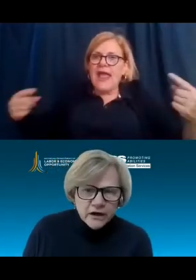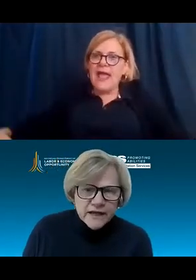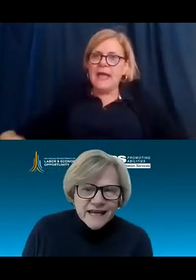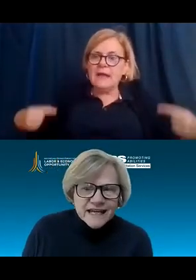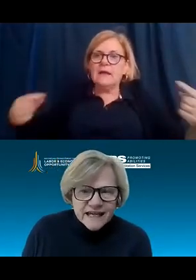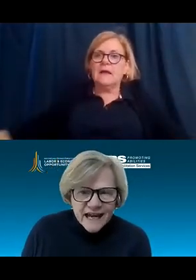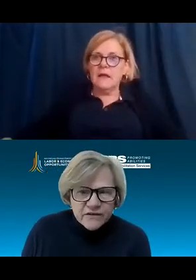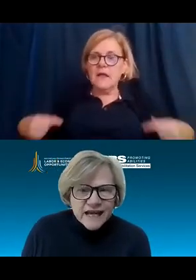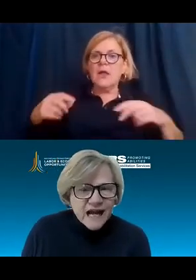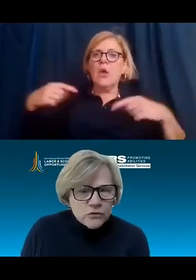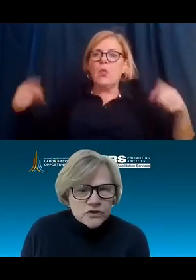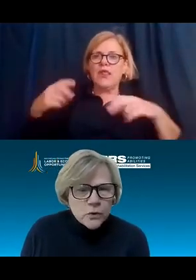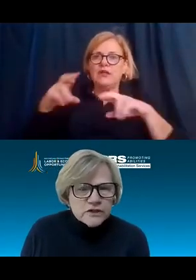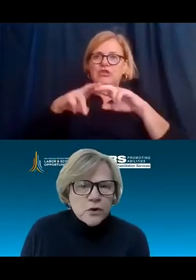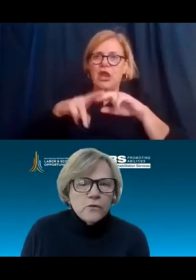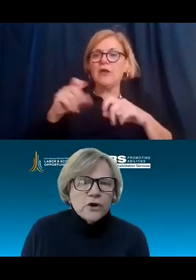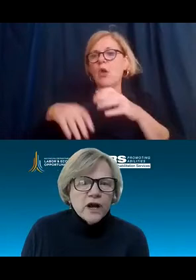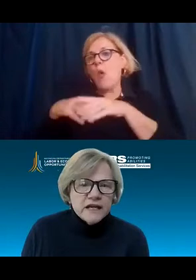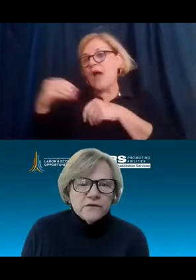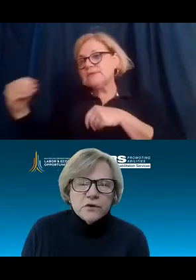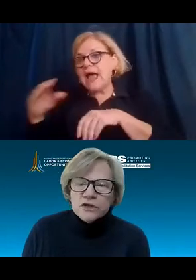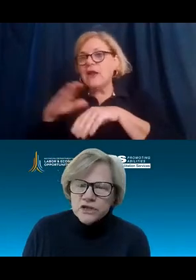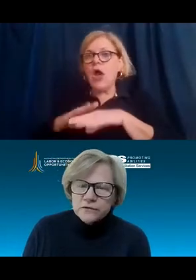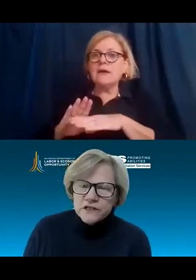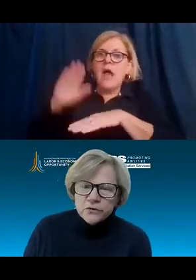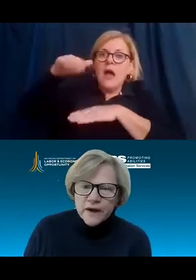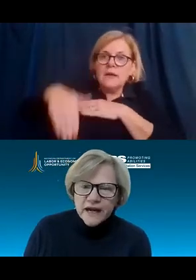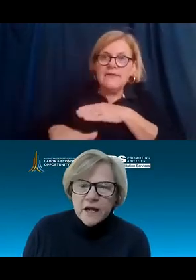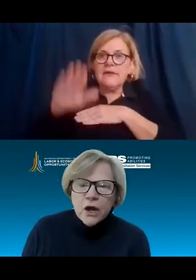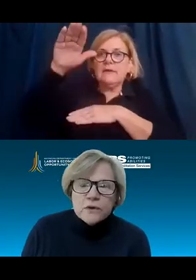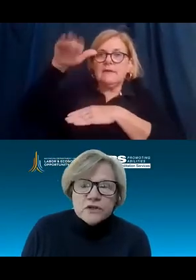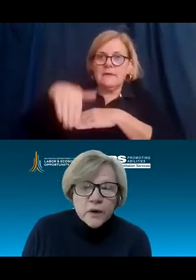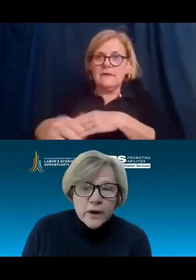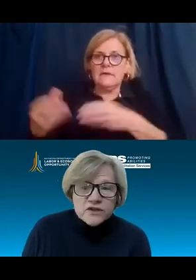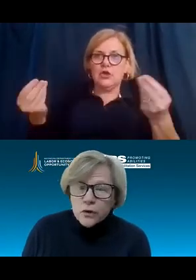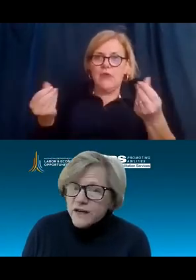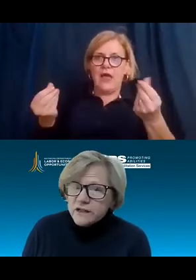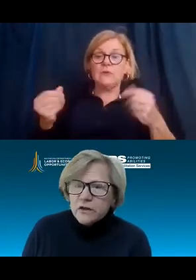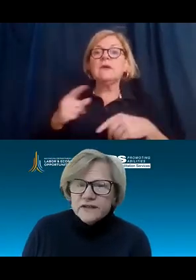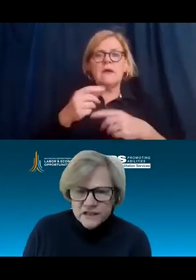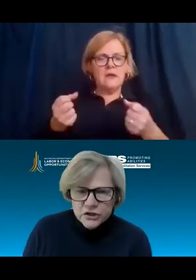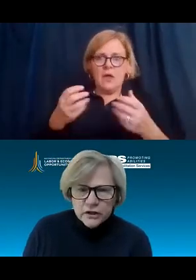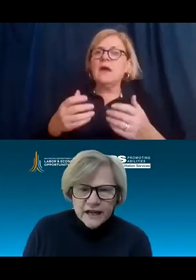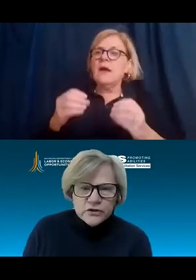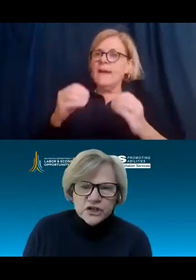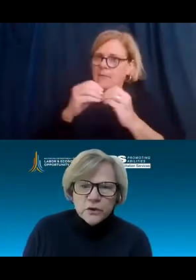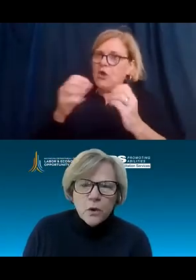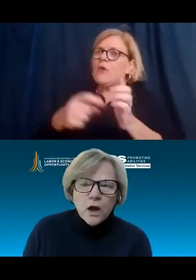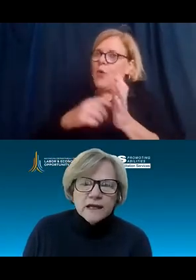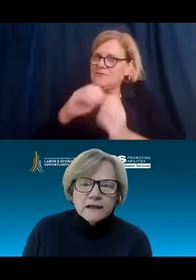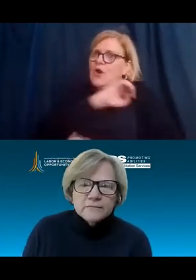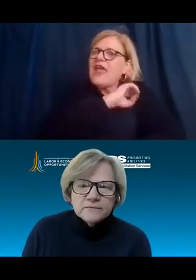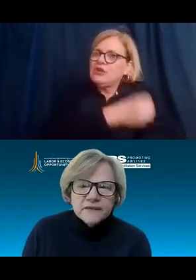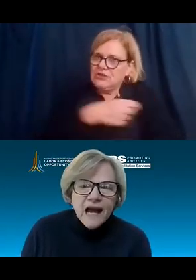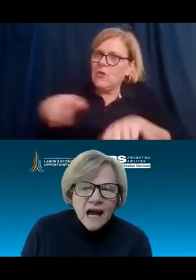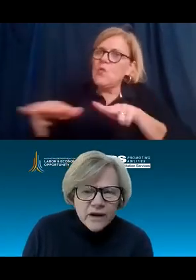wheelchair. It can navigate outdoors over uneven or shifting terrain, which requires a great deal of additional energy when